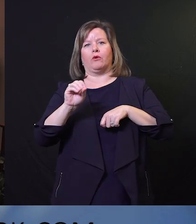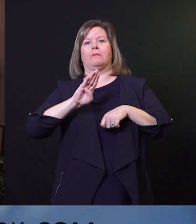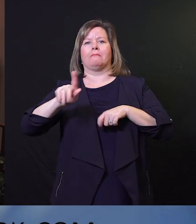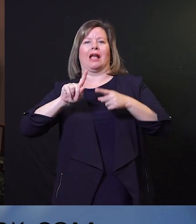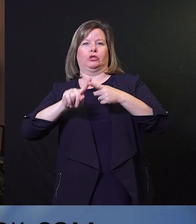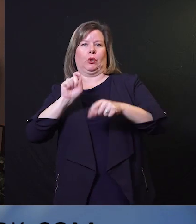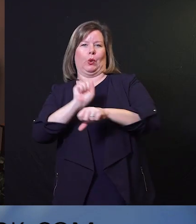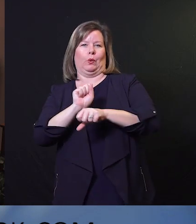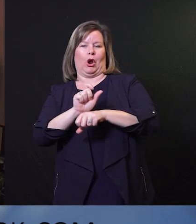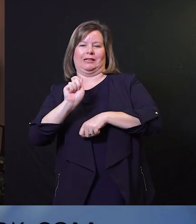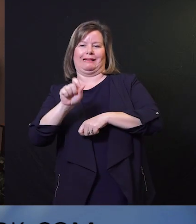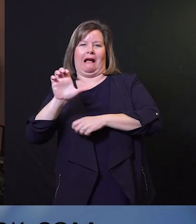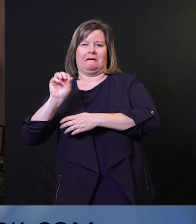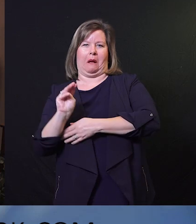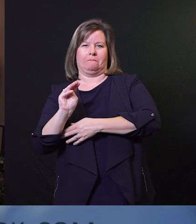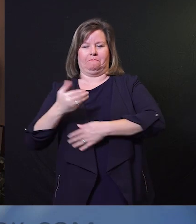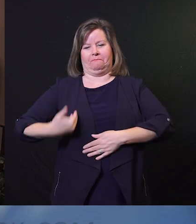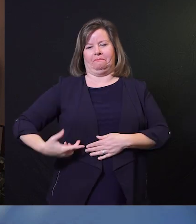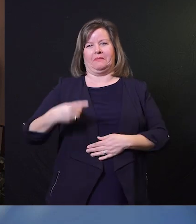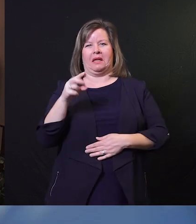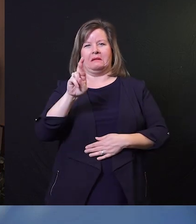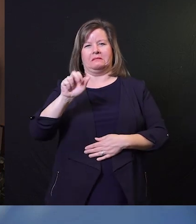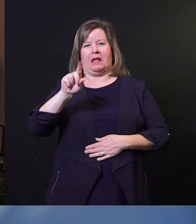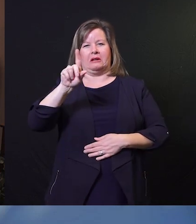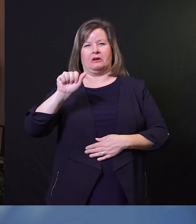I'm Dr. Adam London for the Kent County Health Department,